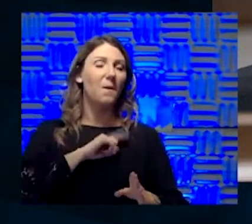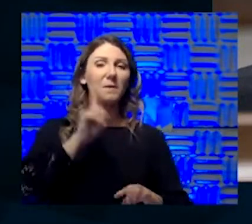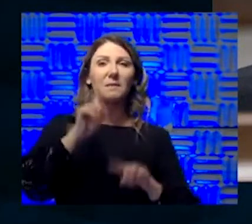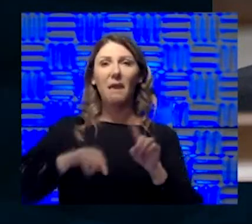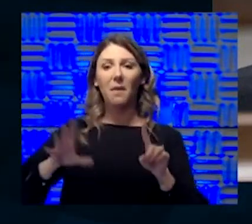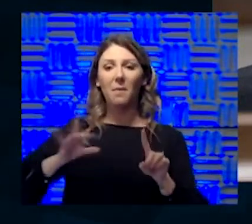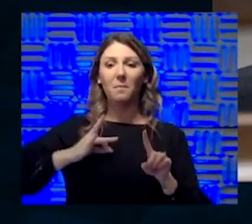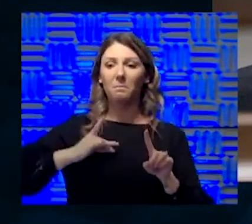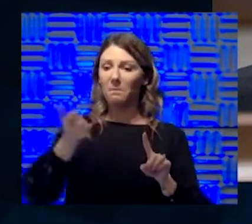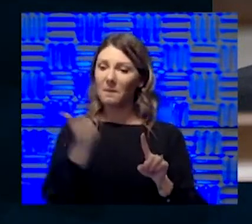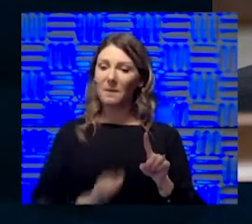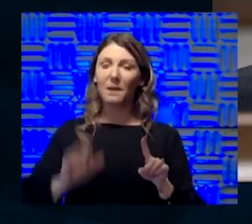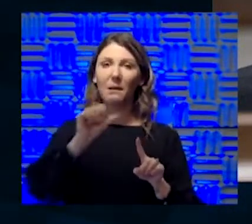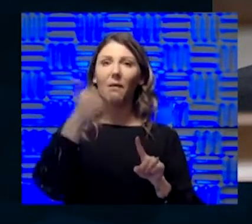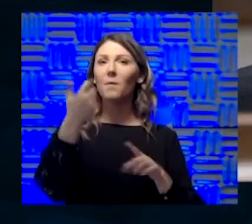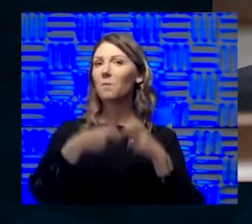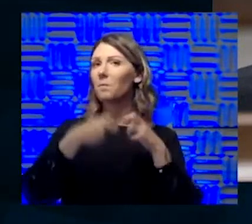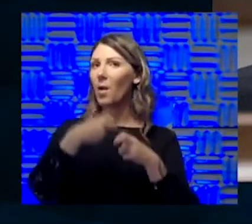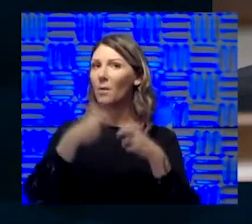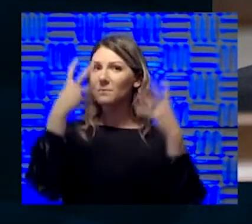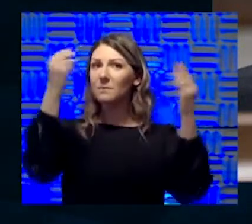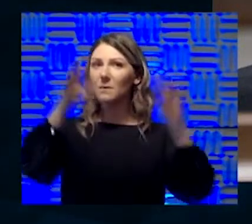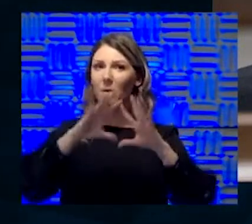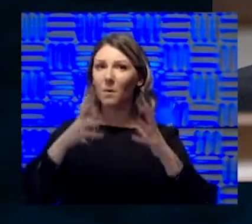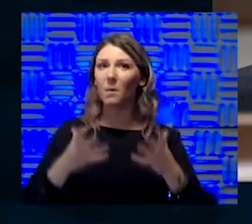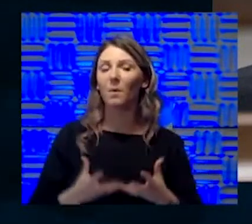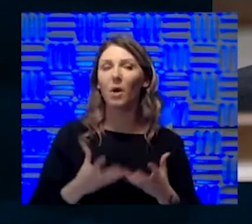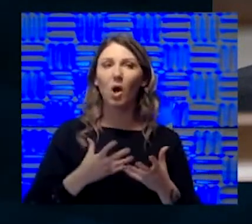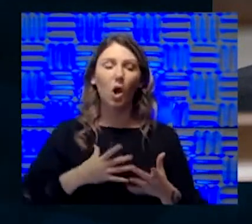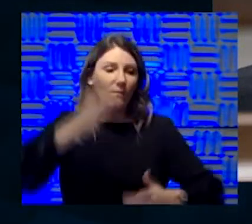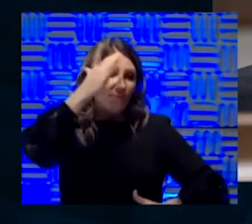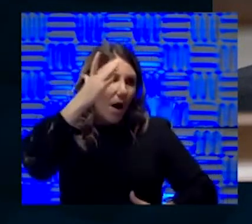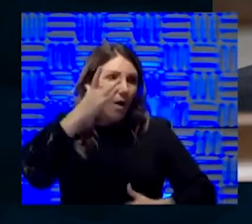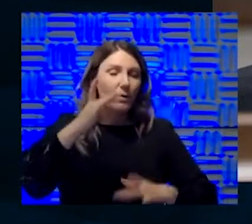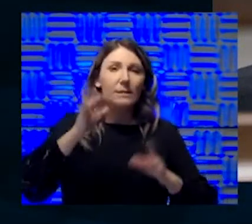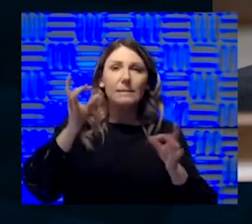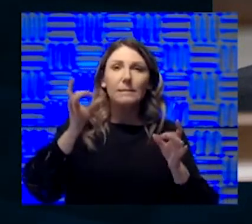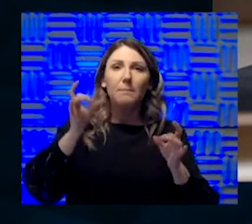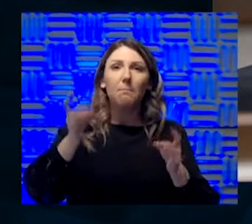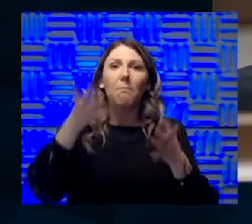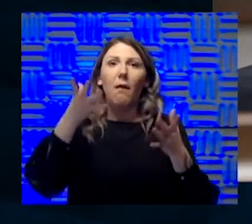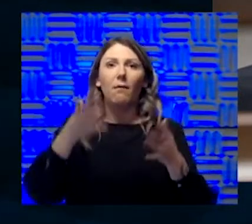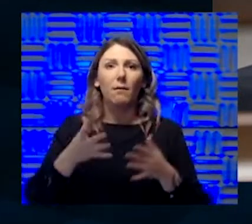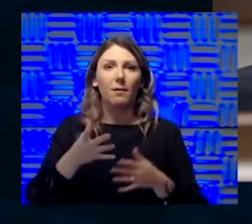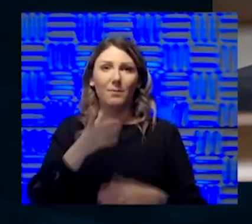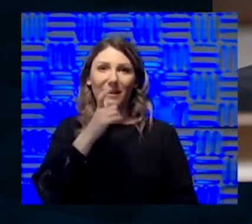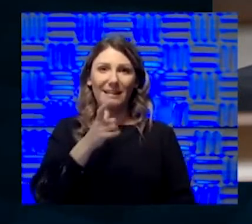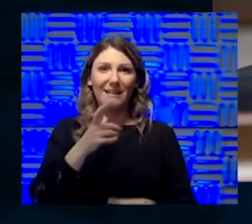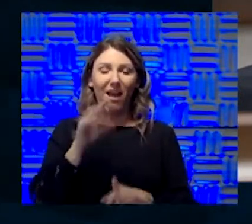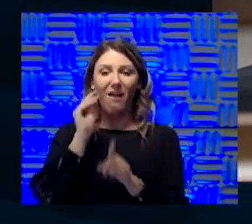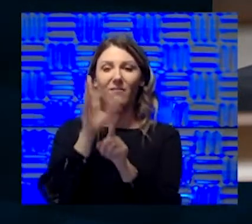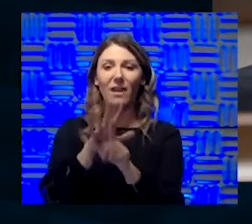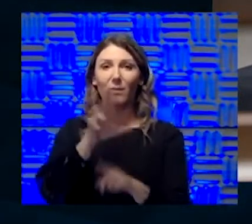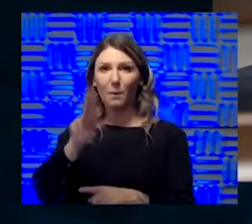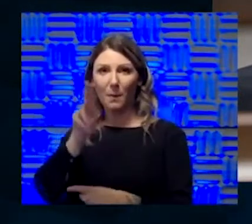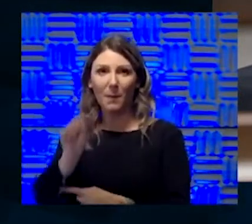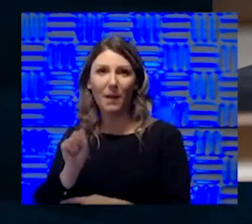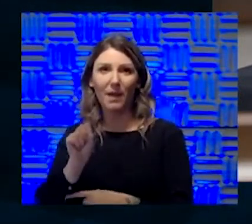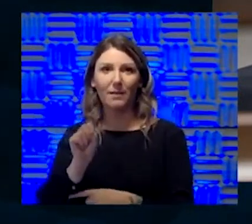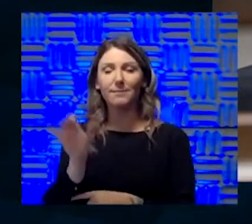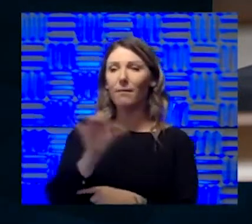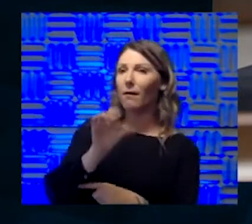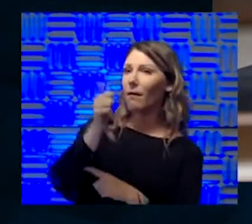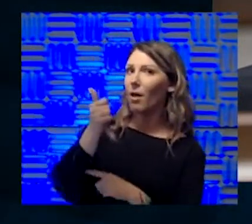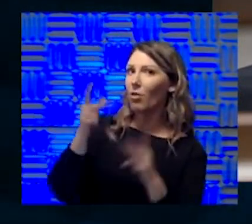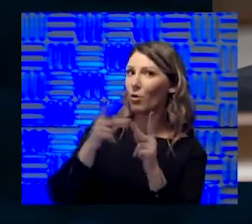world, and that a virus, a pandemic, would not affect us like it would other places that we